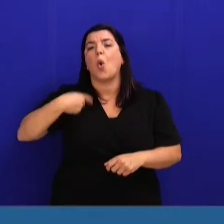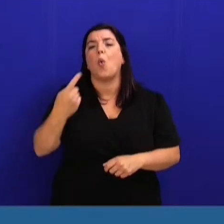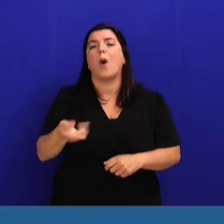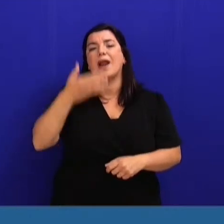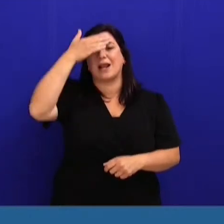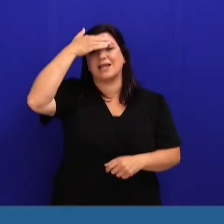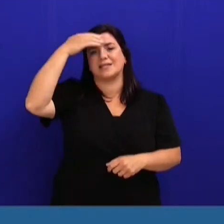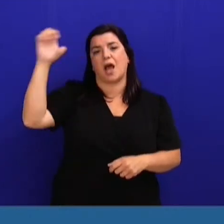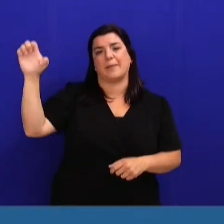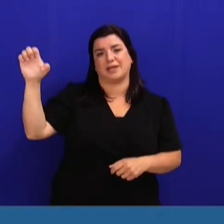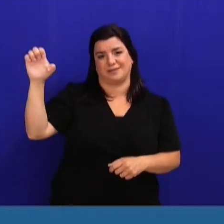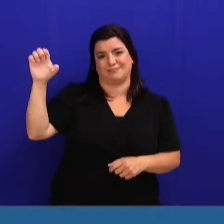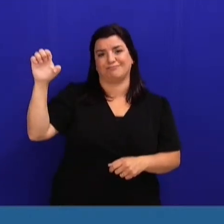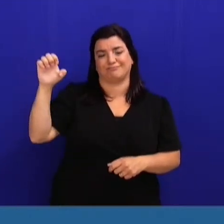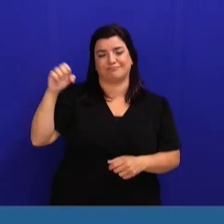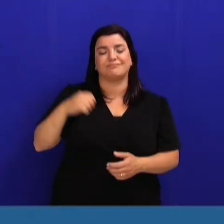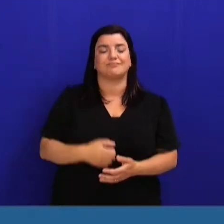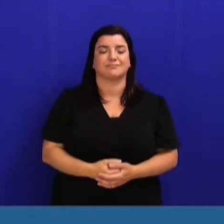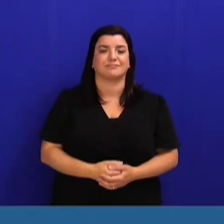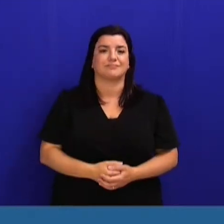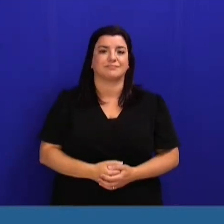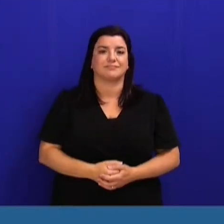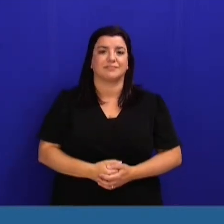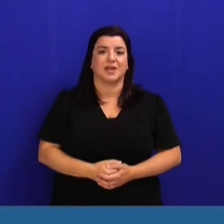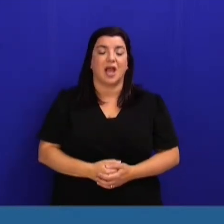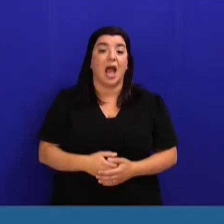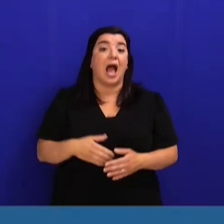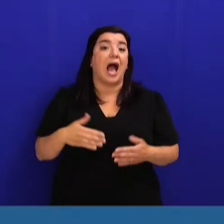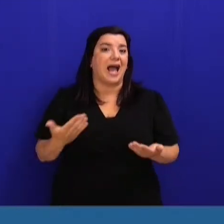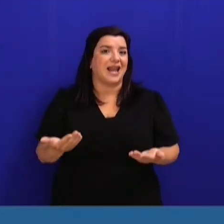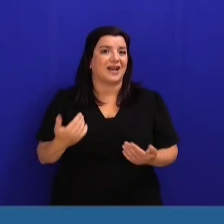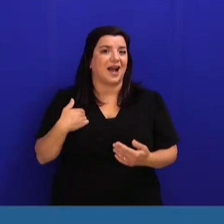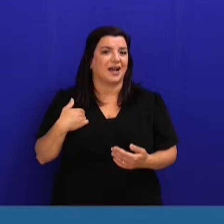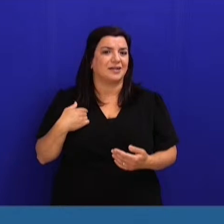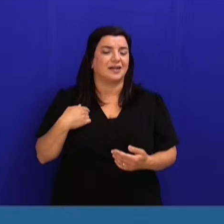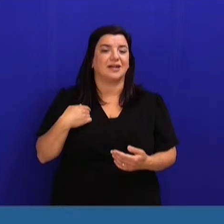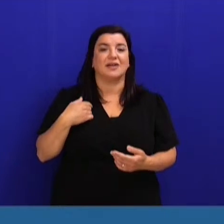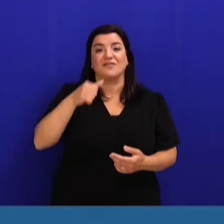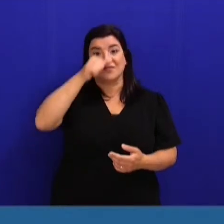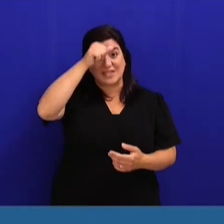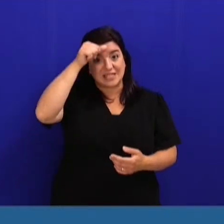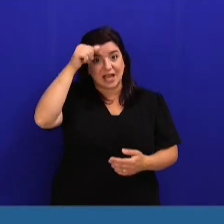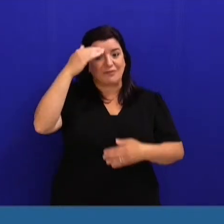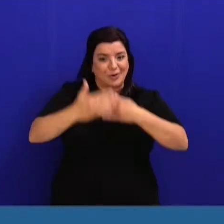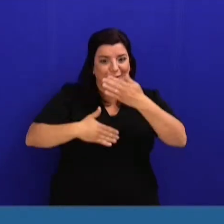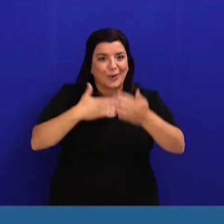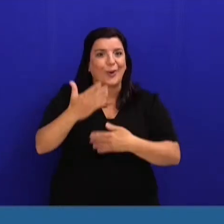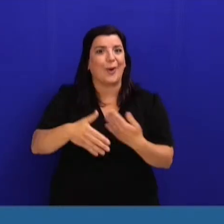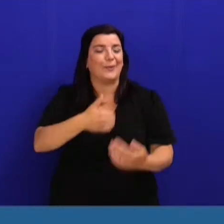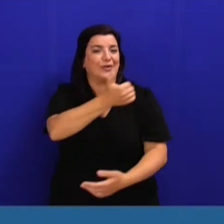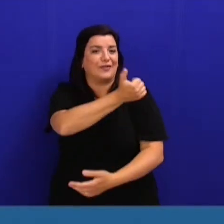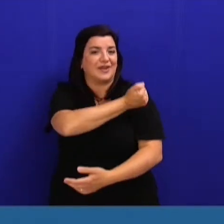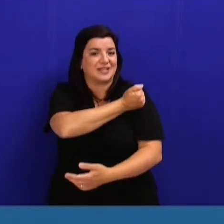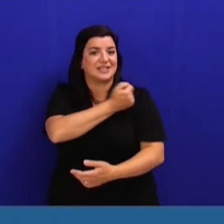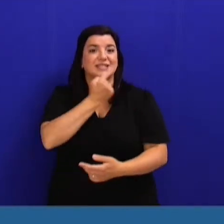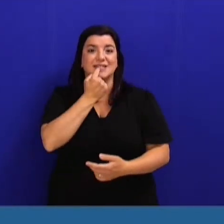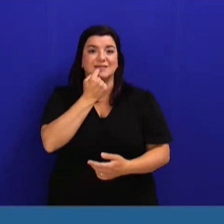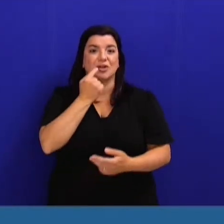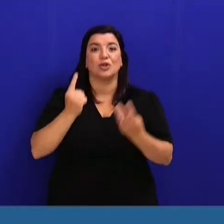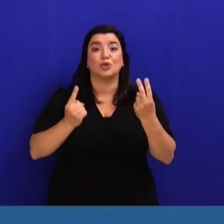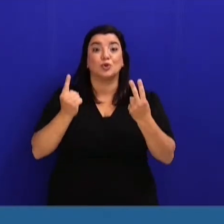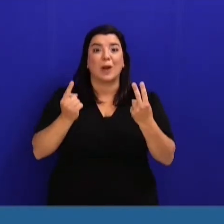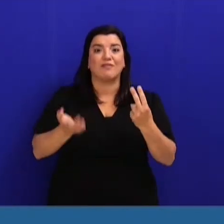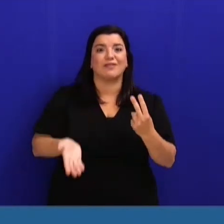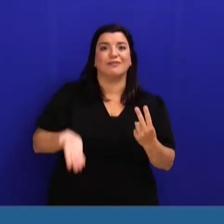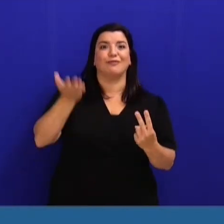din it-tilqima f'dan l-age group ukoll. U allura aħna nkun qegħdin tul is-sajf tagħna ikollna dawk in-nies li huma ta' età il fuq minn 12